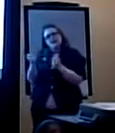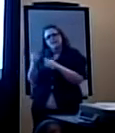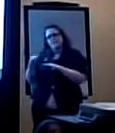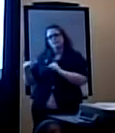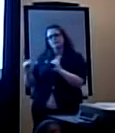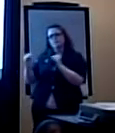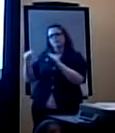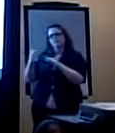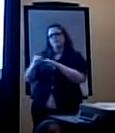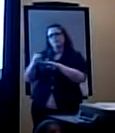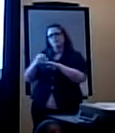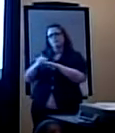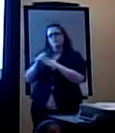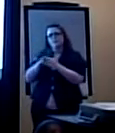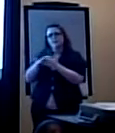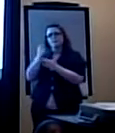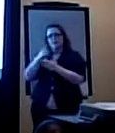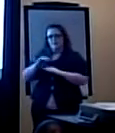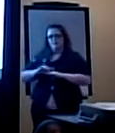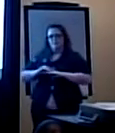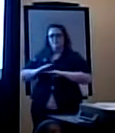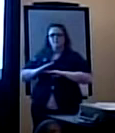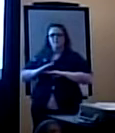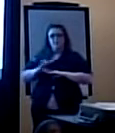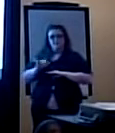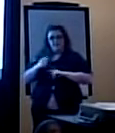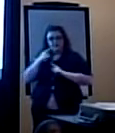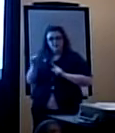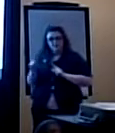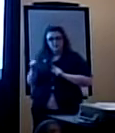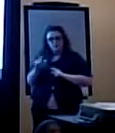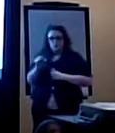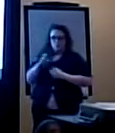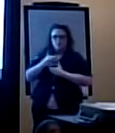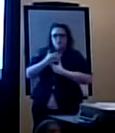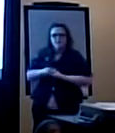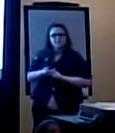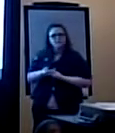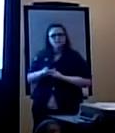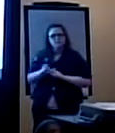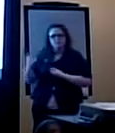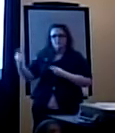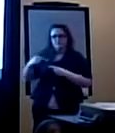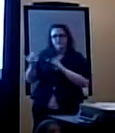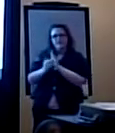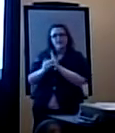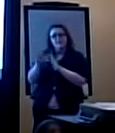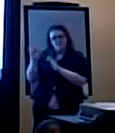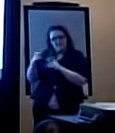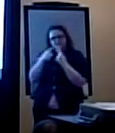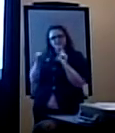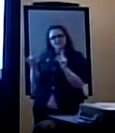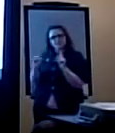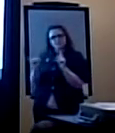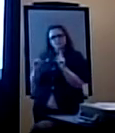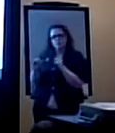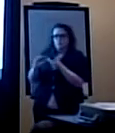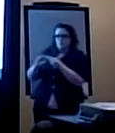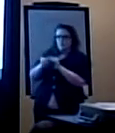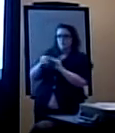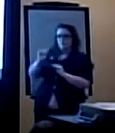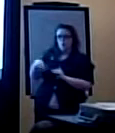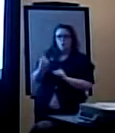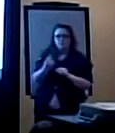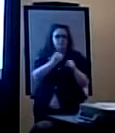themselves? Is that a success? Or they're more confident, they're going to come back. That's a success. So, but